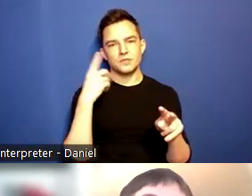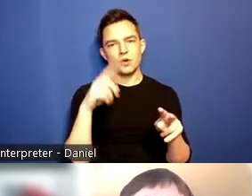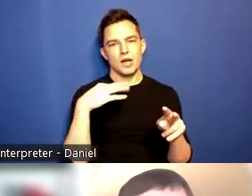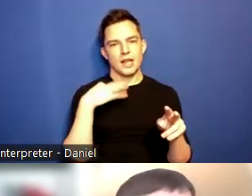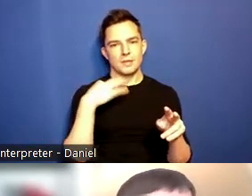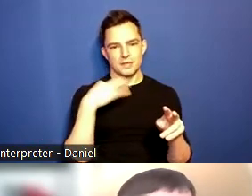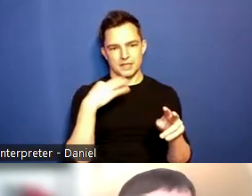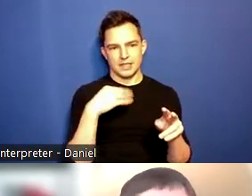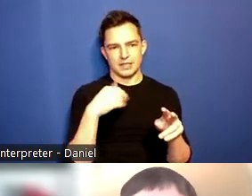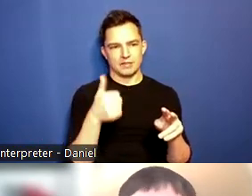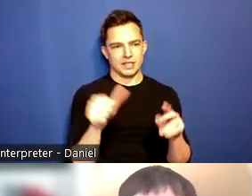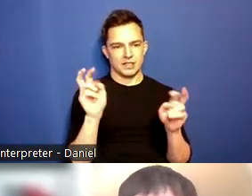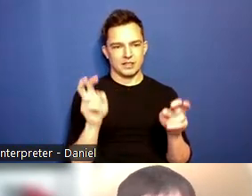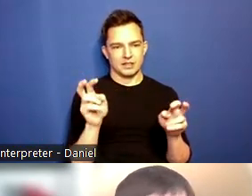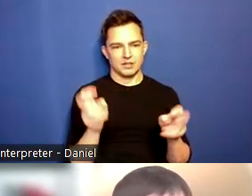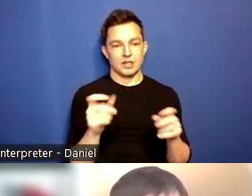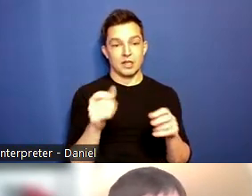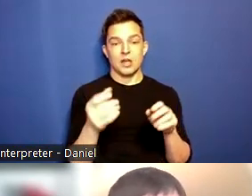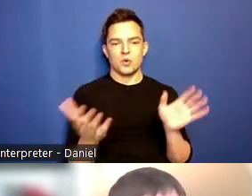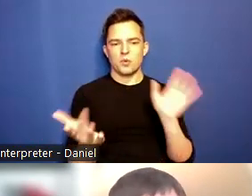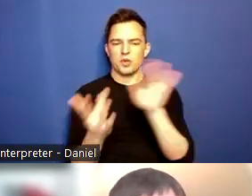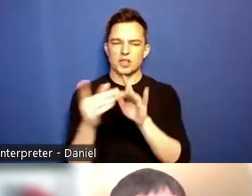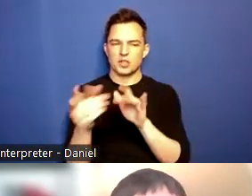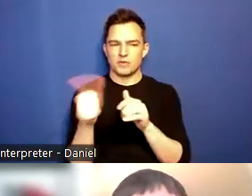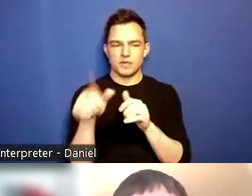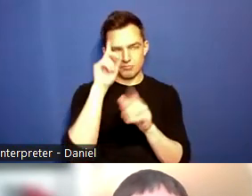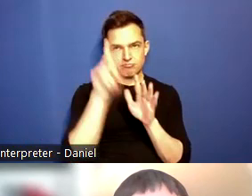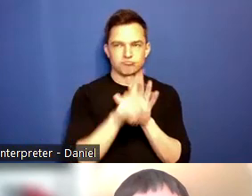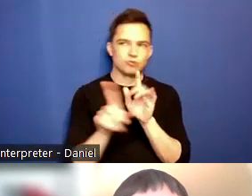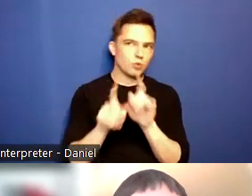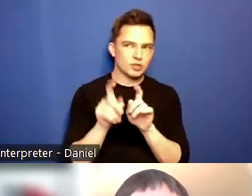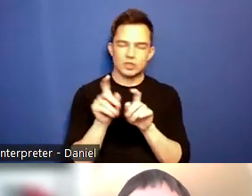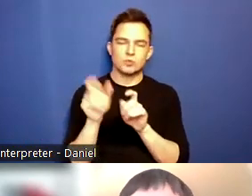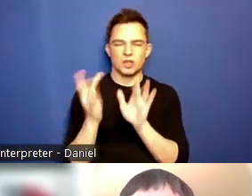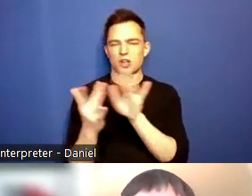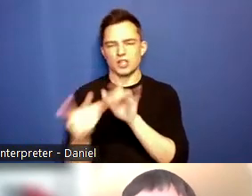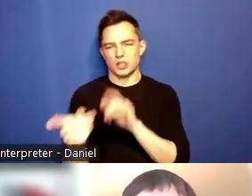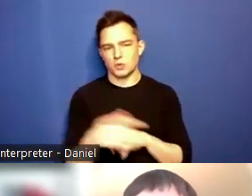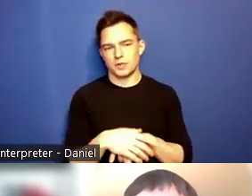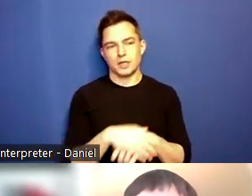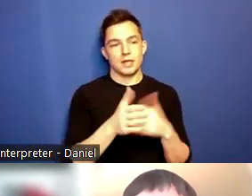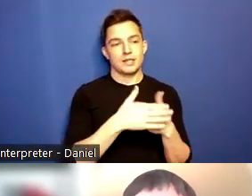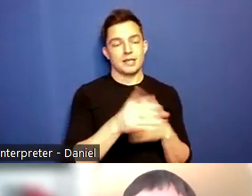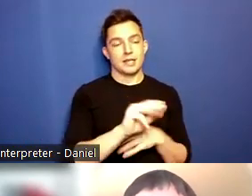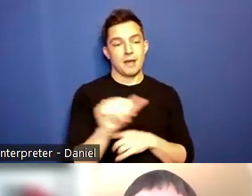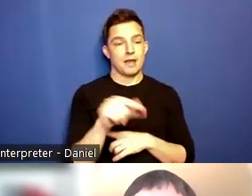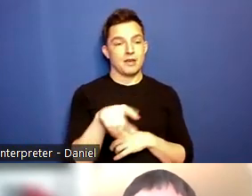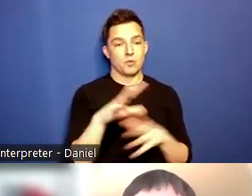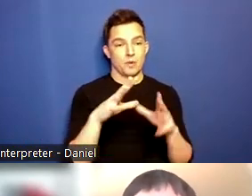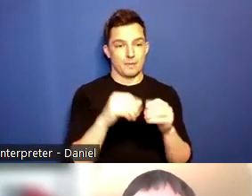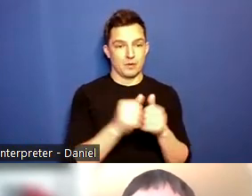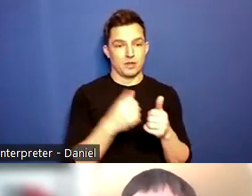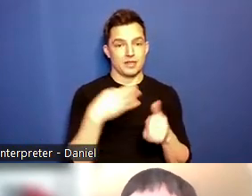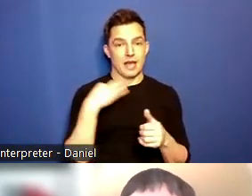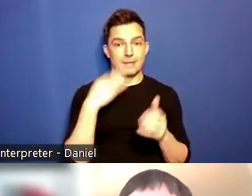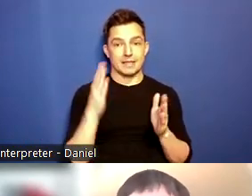You'll be contacted if we have any questions about your application. Next, Mid-Atlantic Arts meets with the